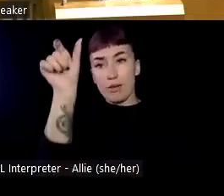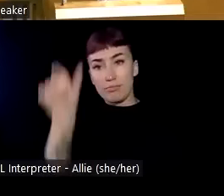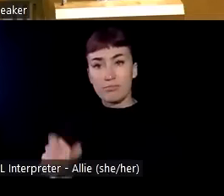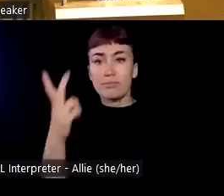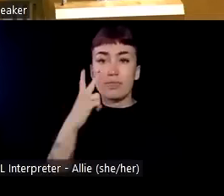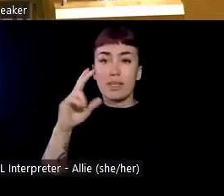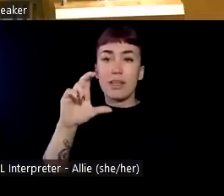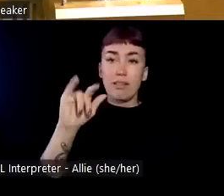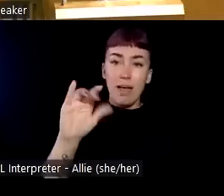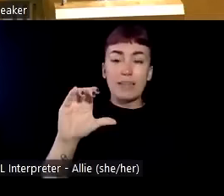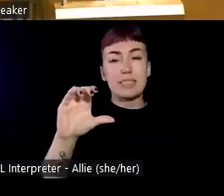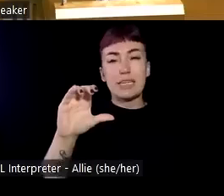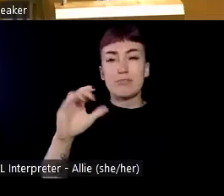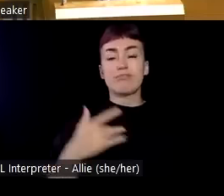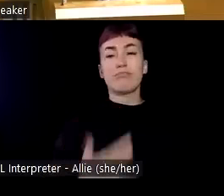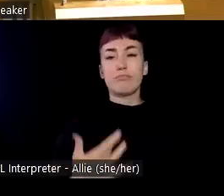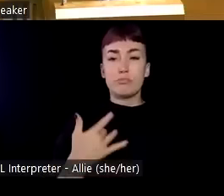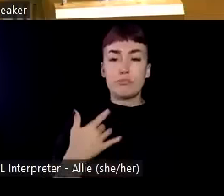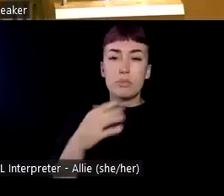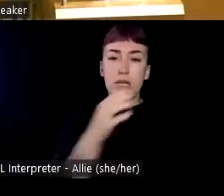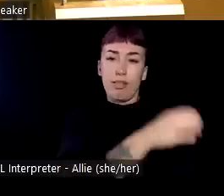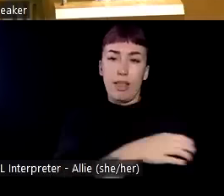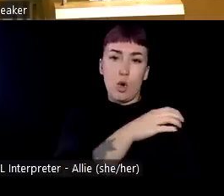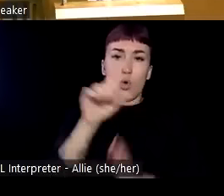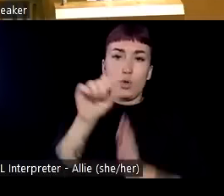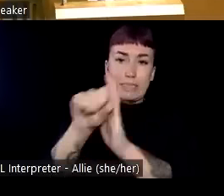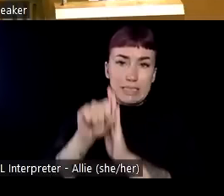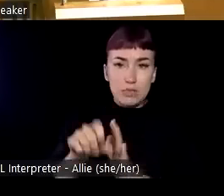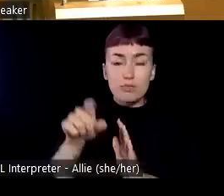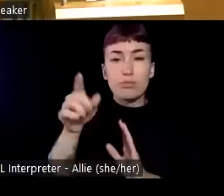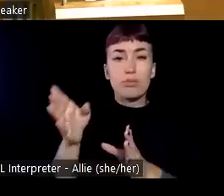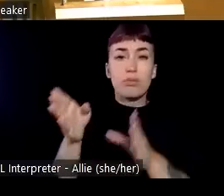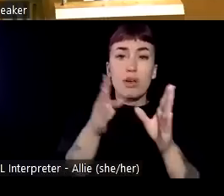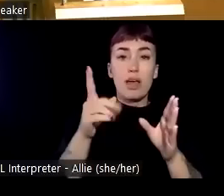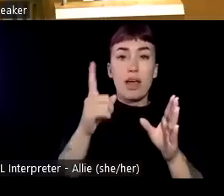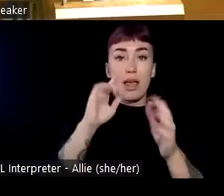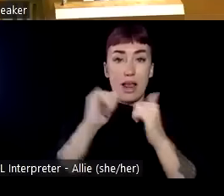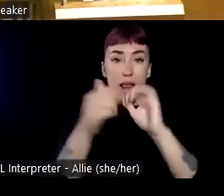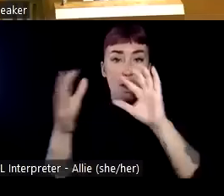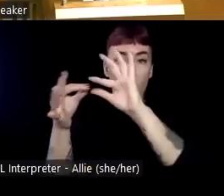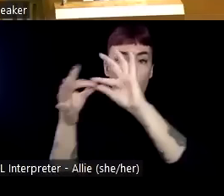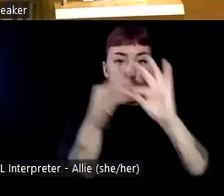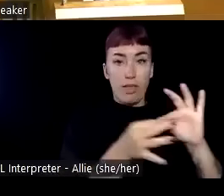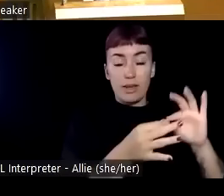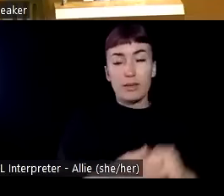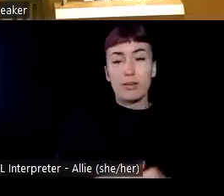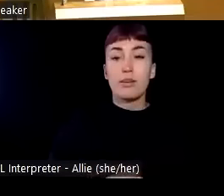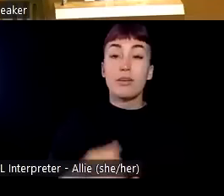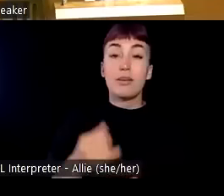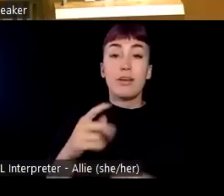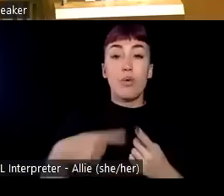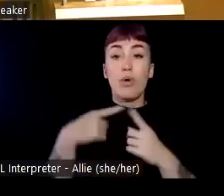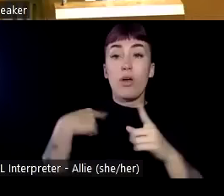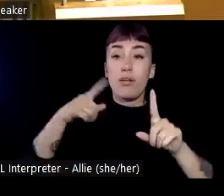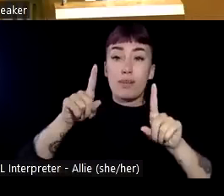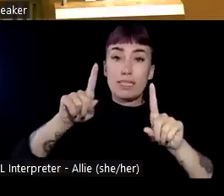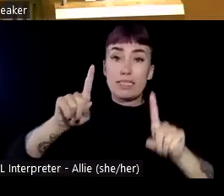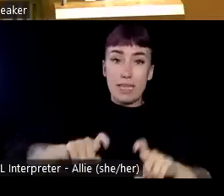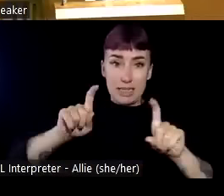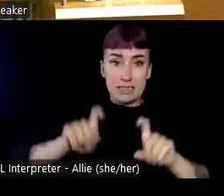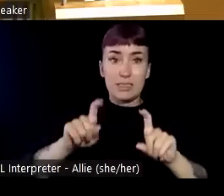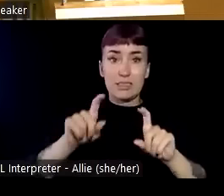classic clinical syndromes and then where they map out in terms of their underlying pathology. So when you have a test in hand to be